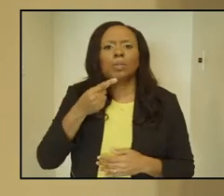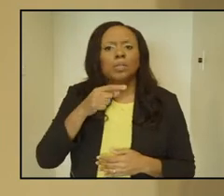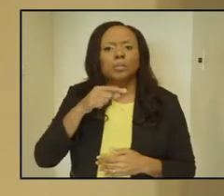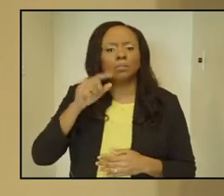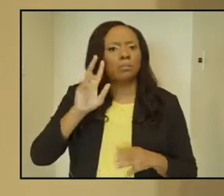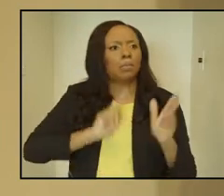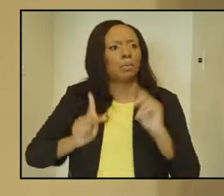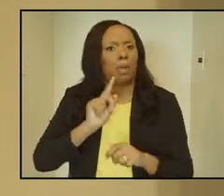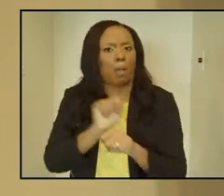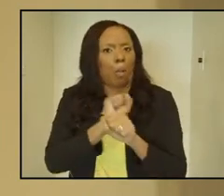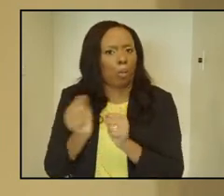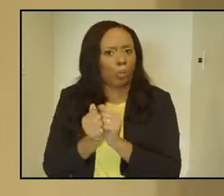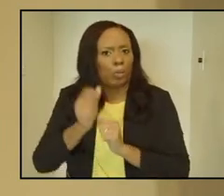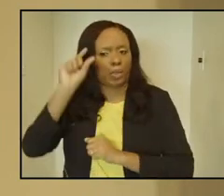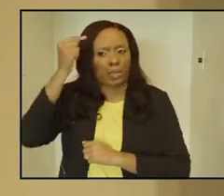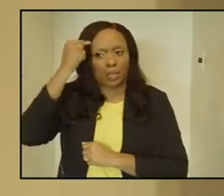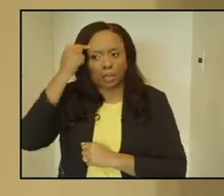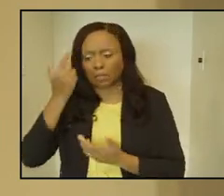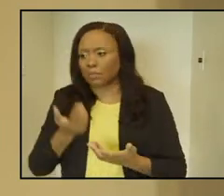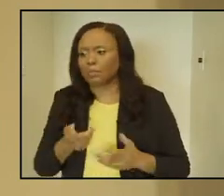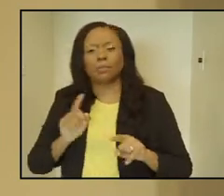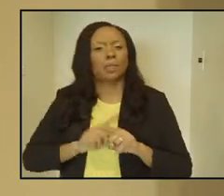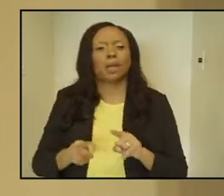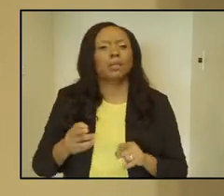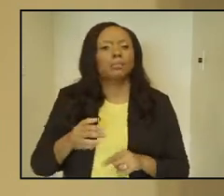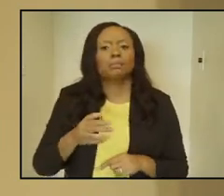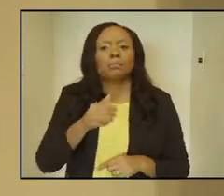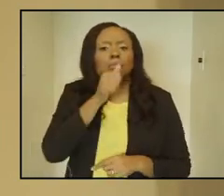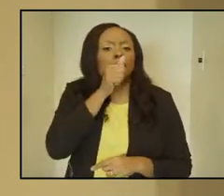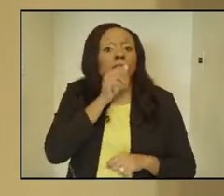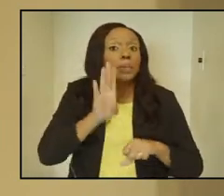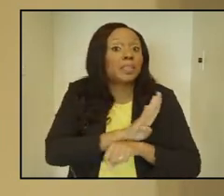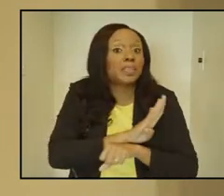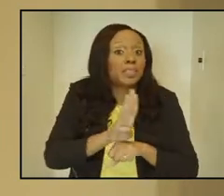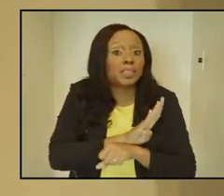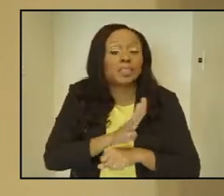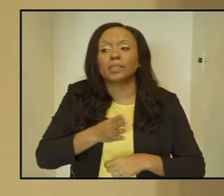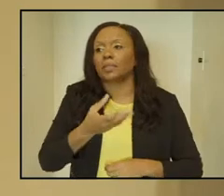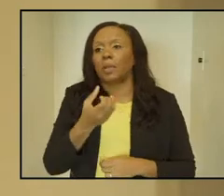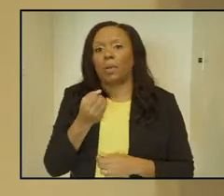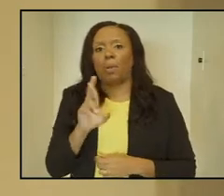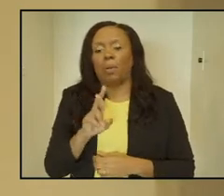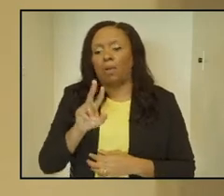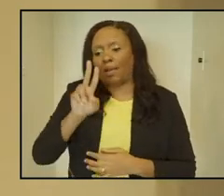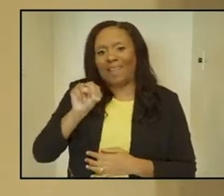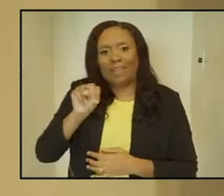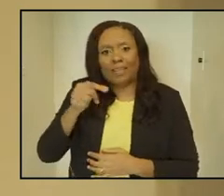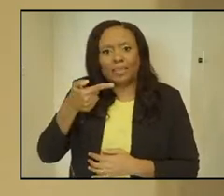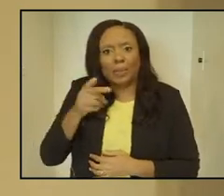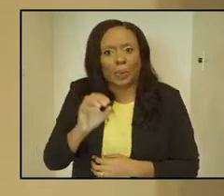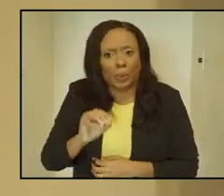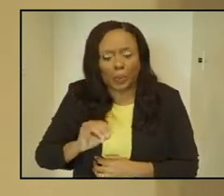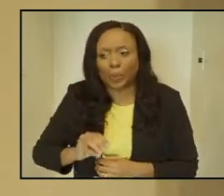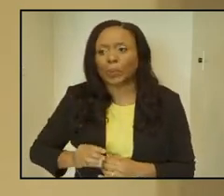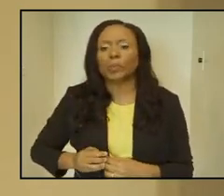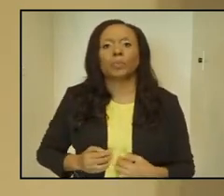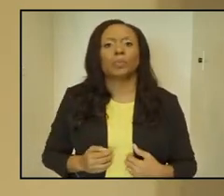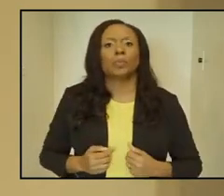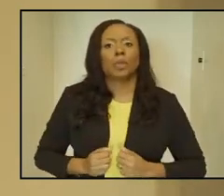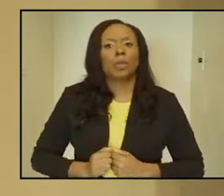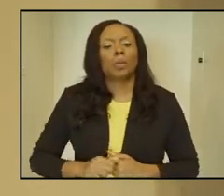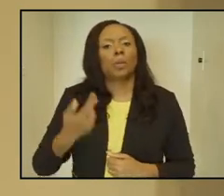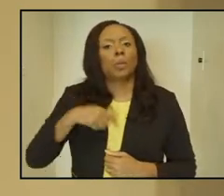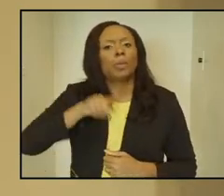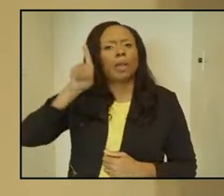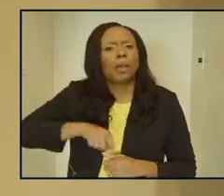your own other business or NGO or whatever, but there must be a continual reminder of why are